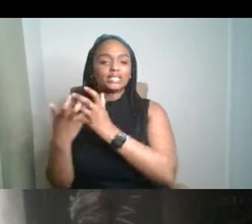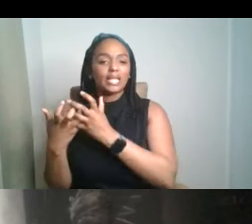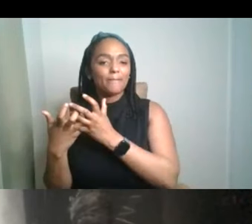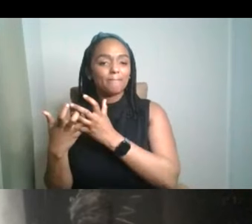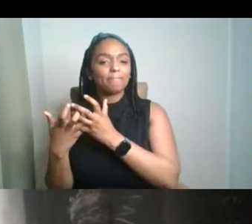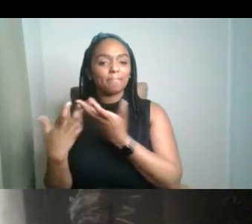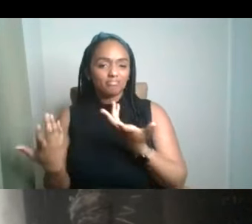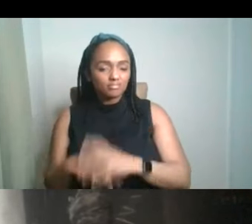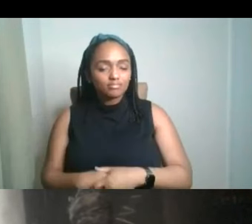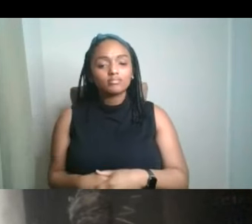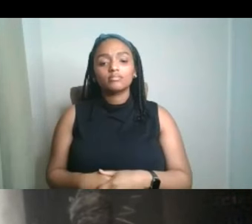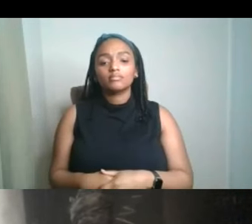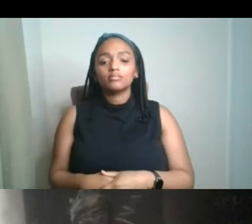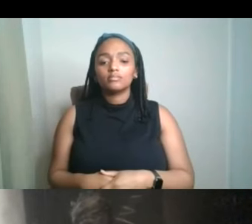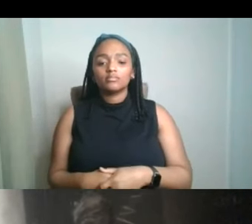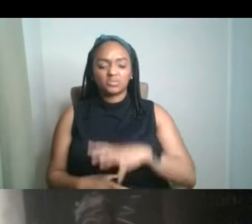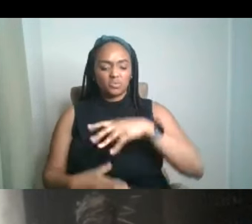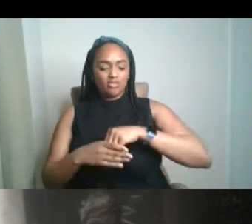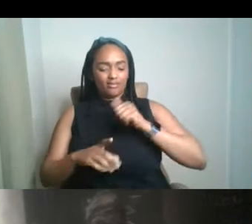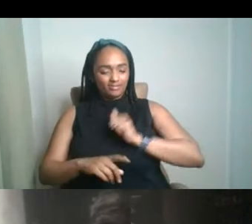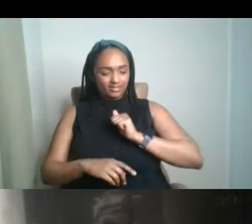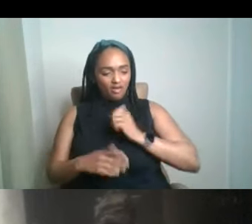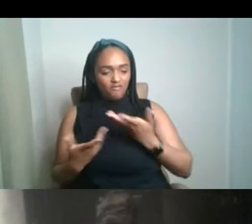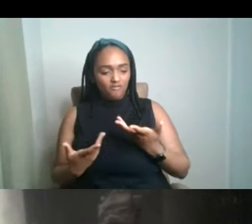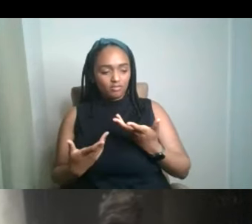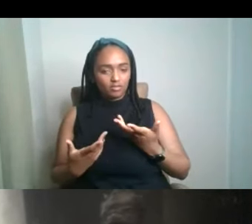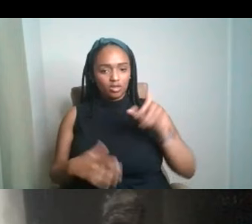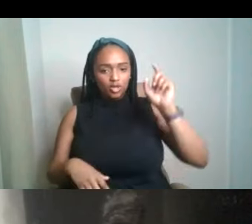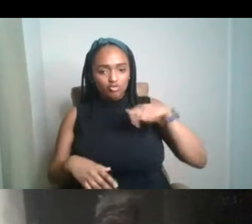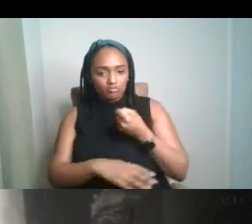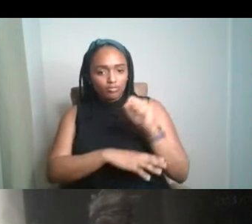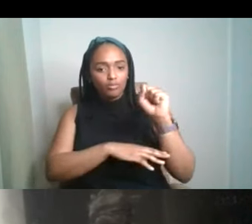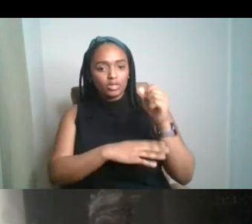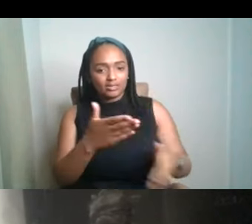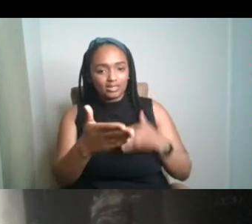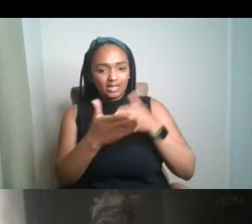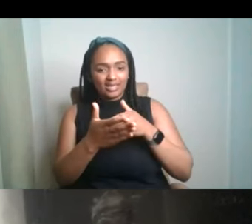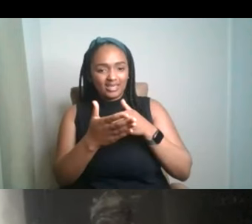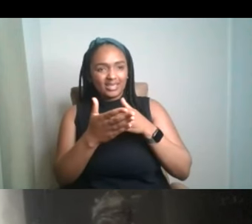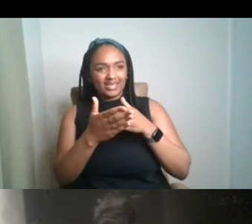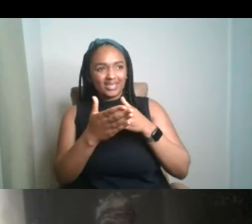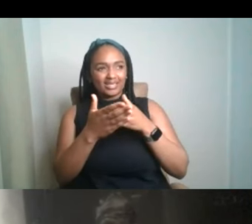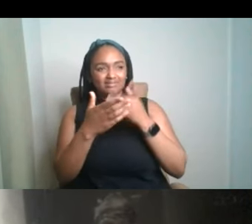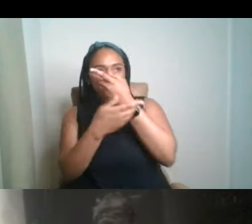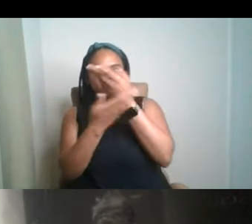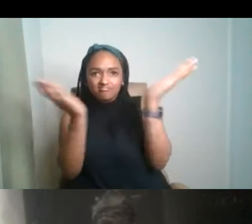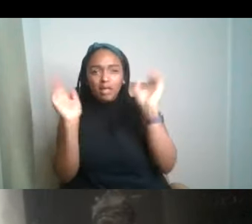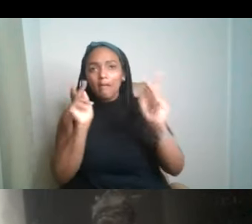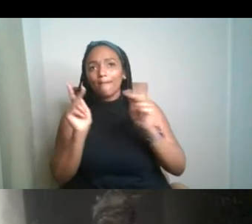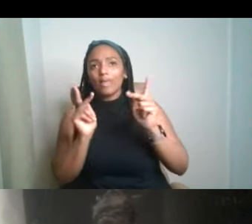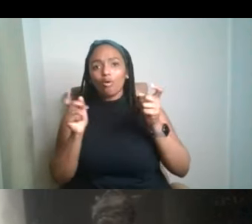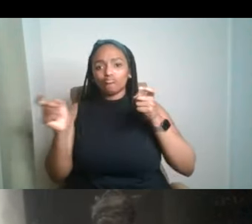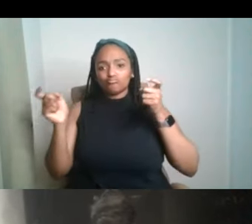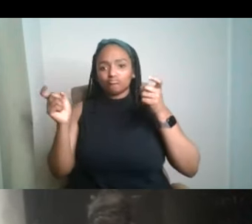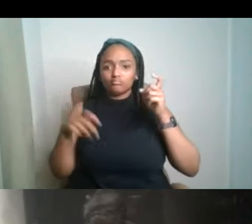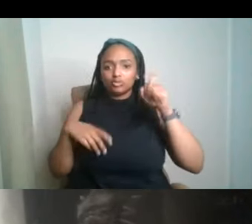within yourself, you kind of associate like protesting against authority figures with something that's like you can't do it. And so I